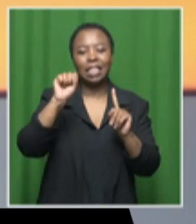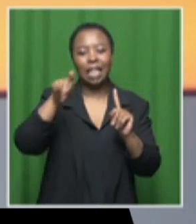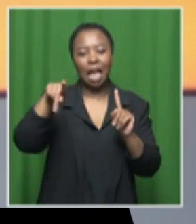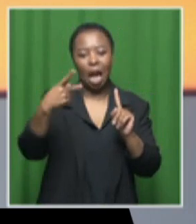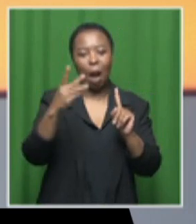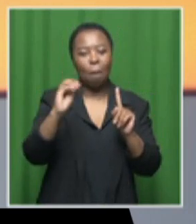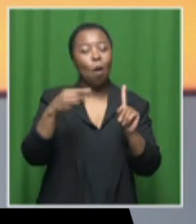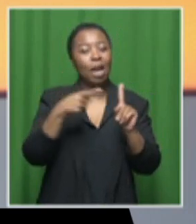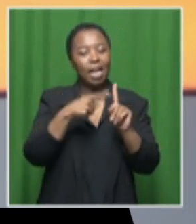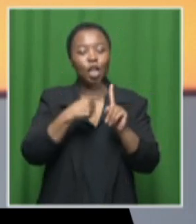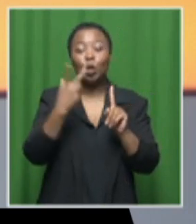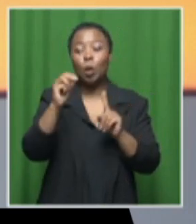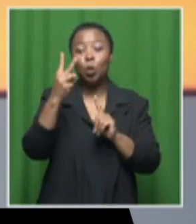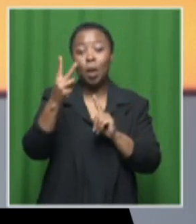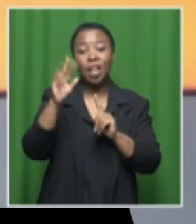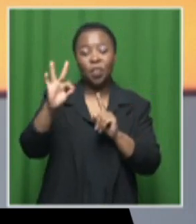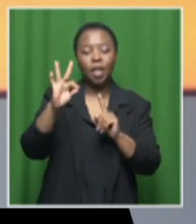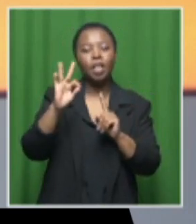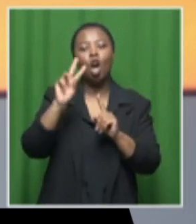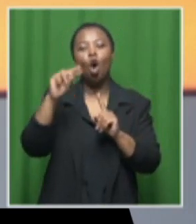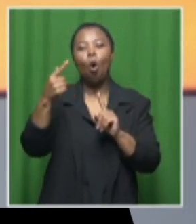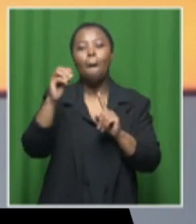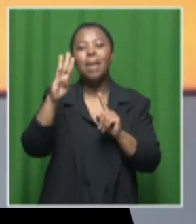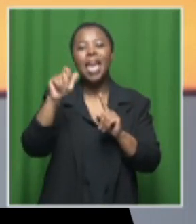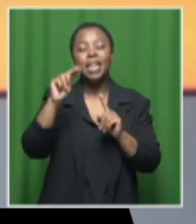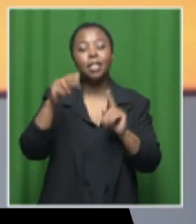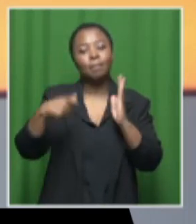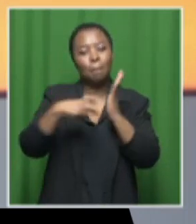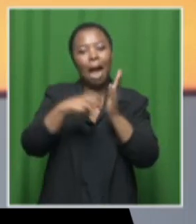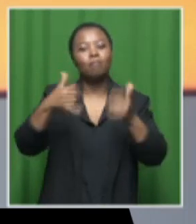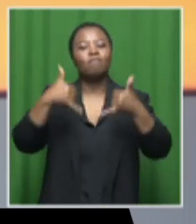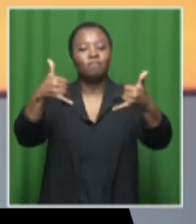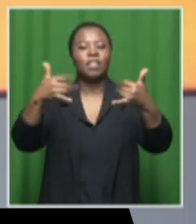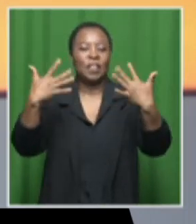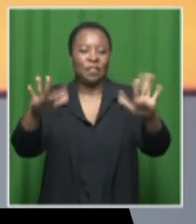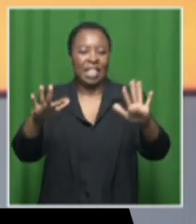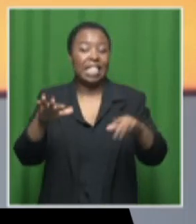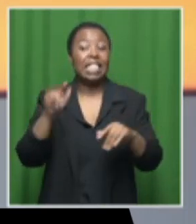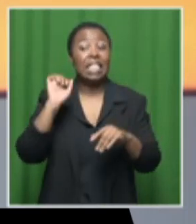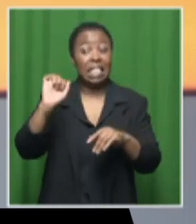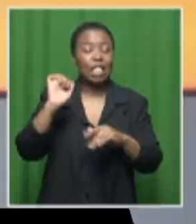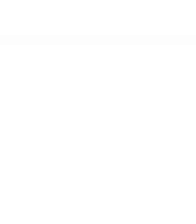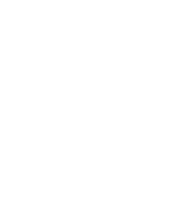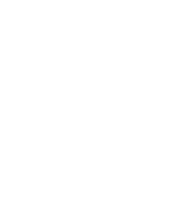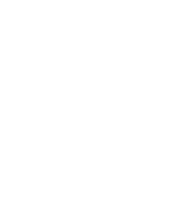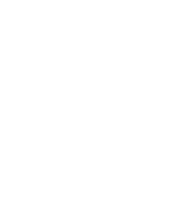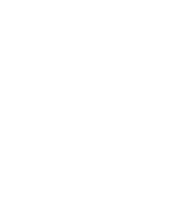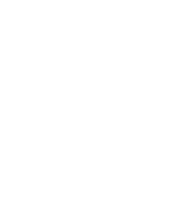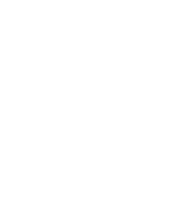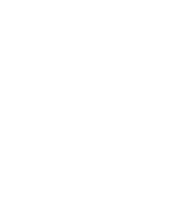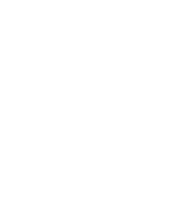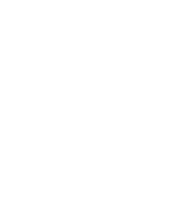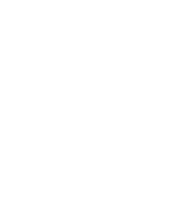the 2023 Blessing Ngobeni Art Prize winner, just speaking to us about his work, Woven Comfort.